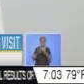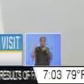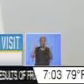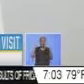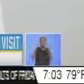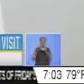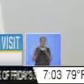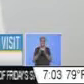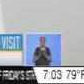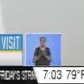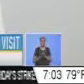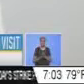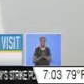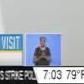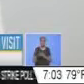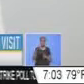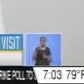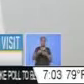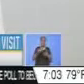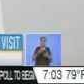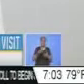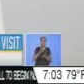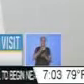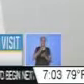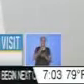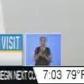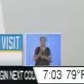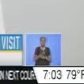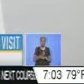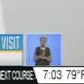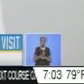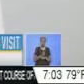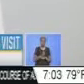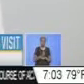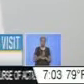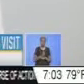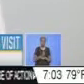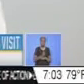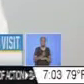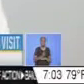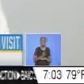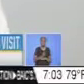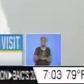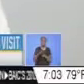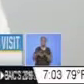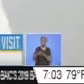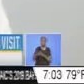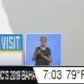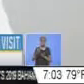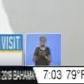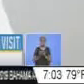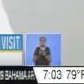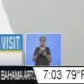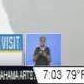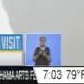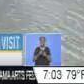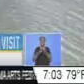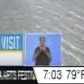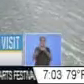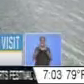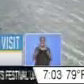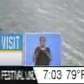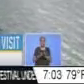Pre-approved applications, inspect homes, disperse funds directly to contractors or